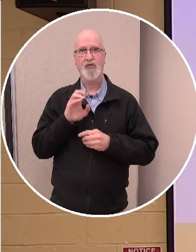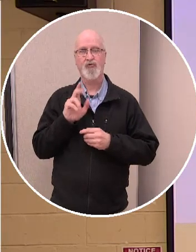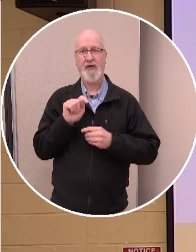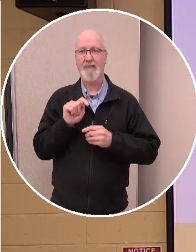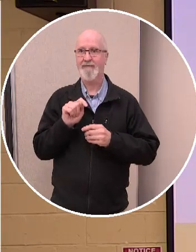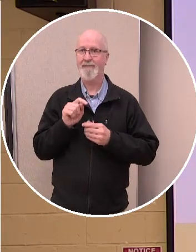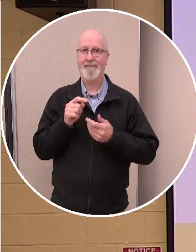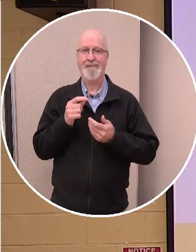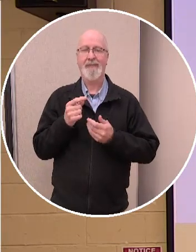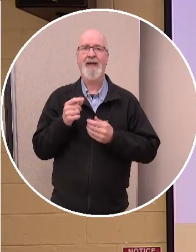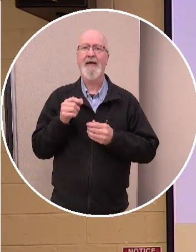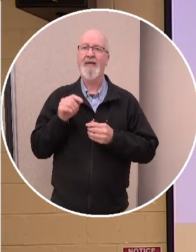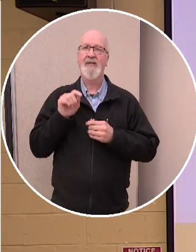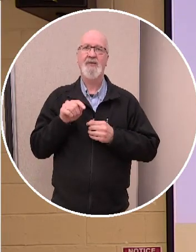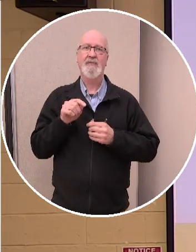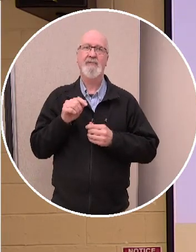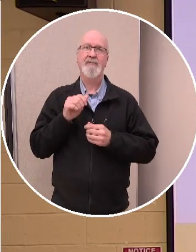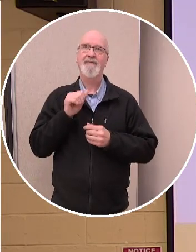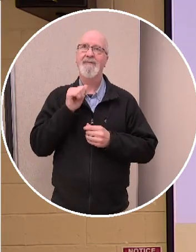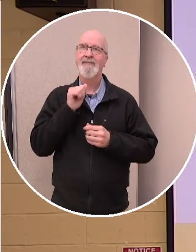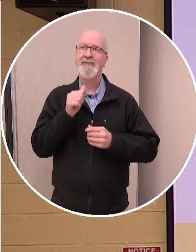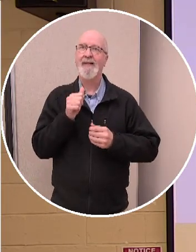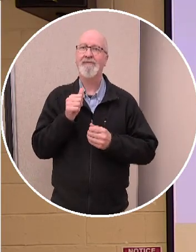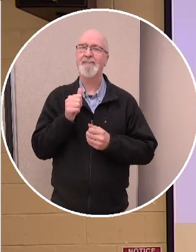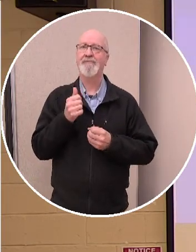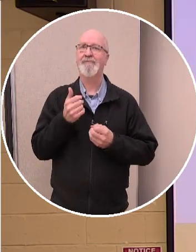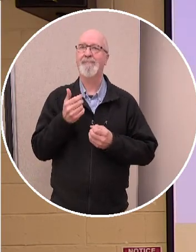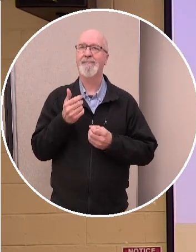basis, and this is not a